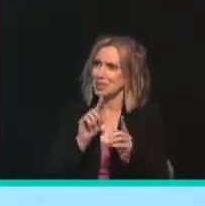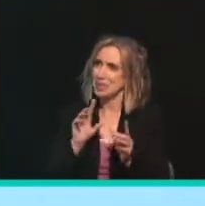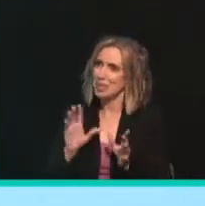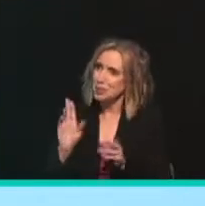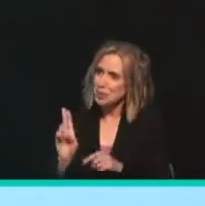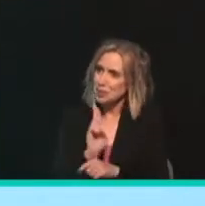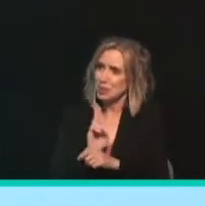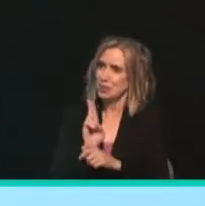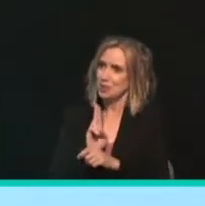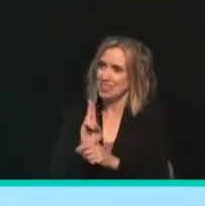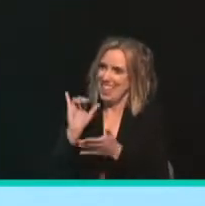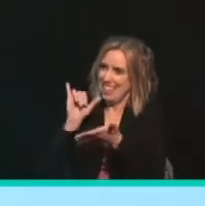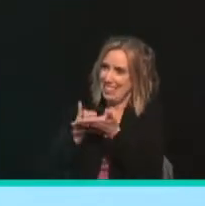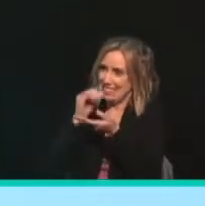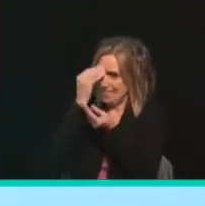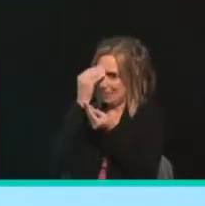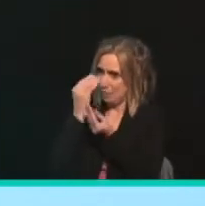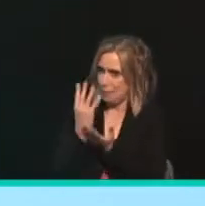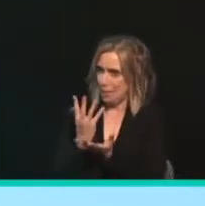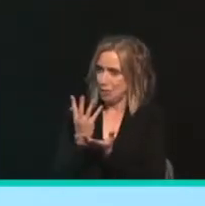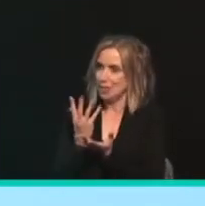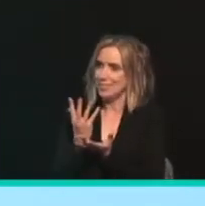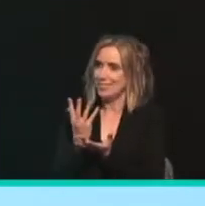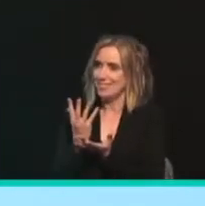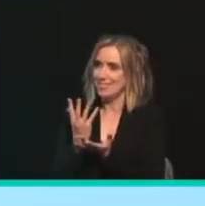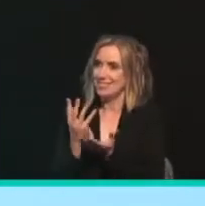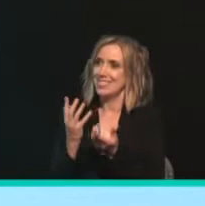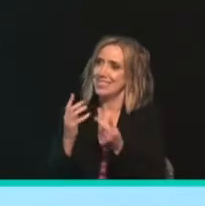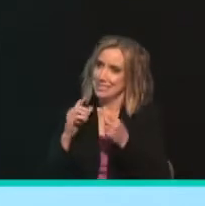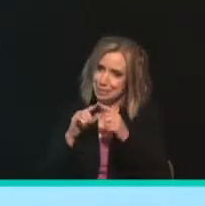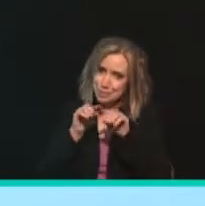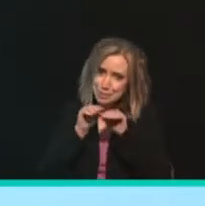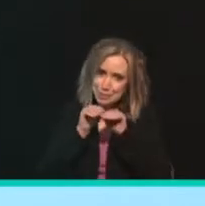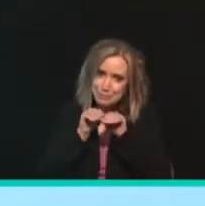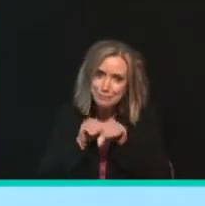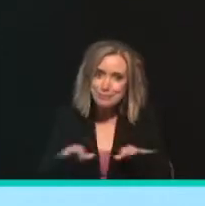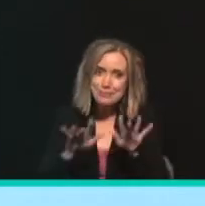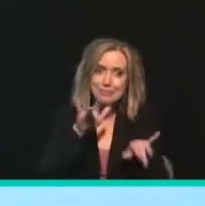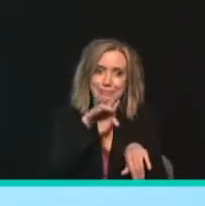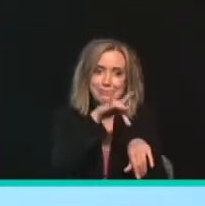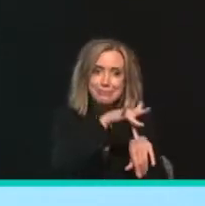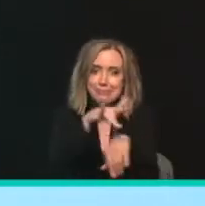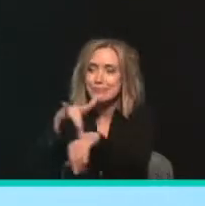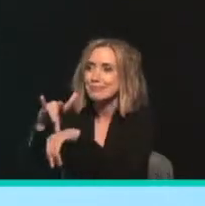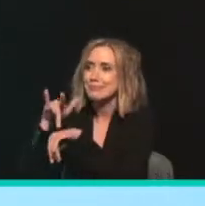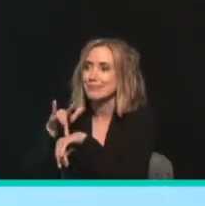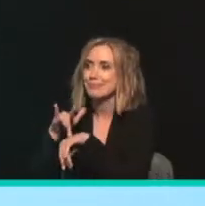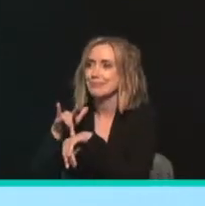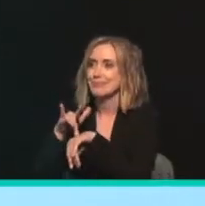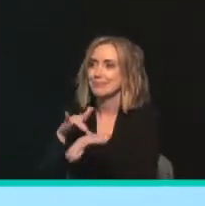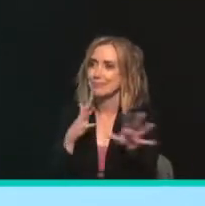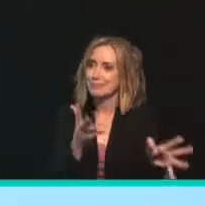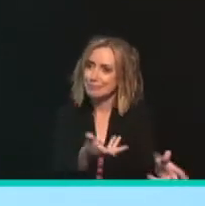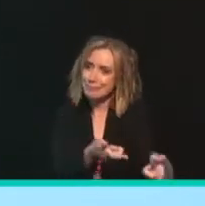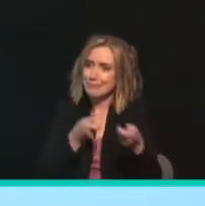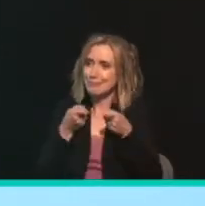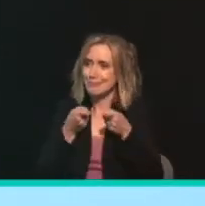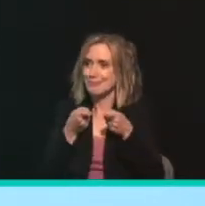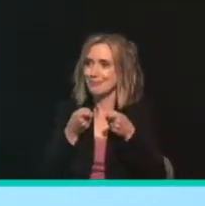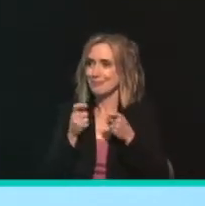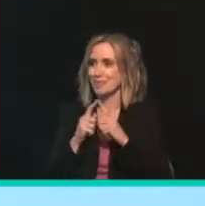of the gospel using the right arm of the message. So I am building on the theme,